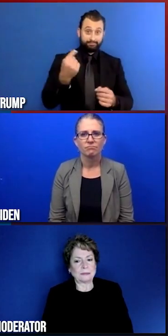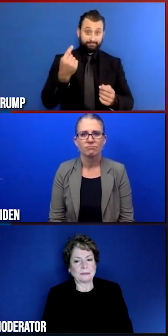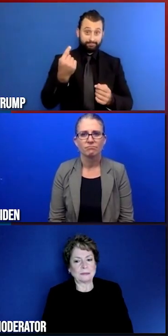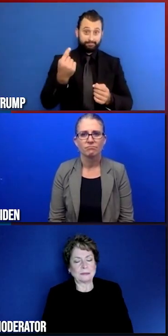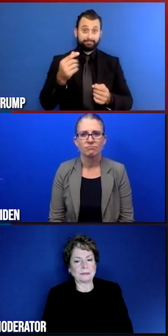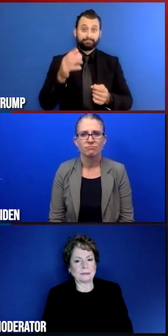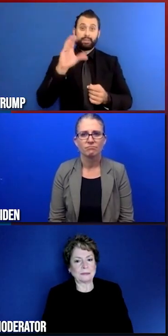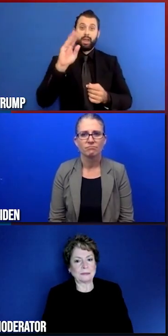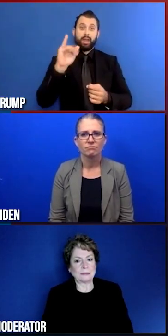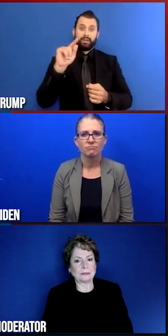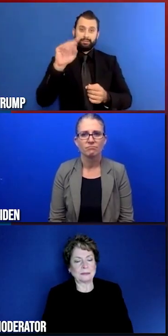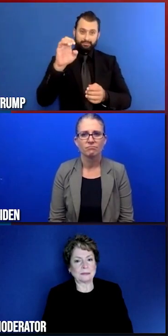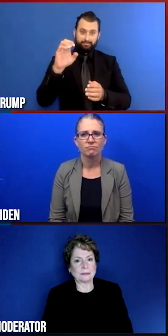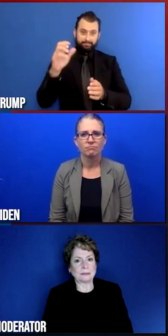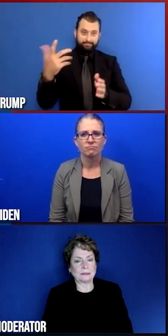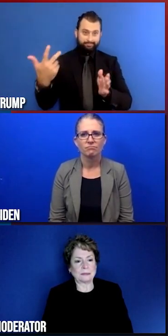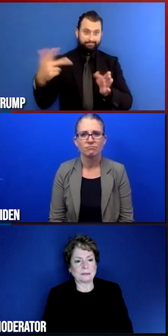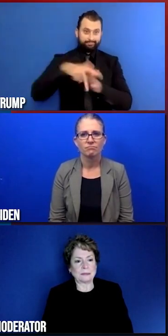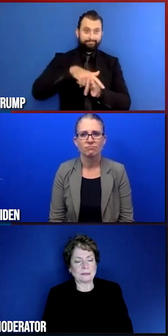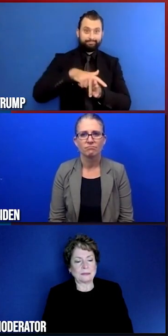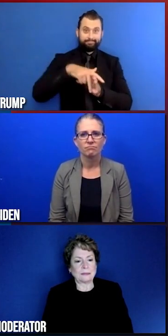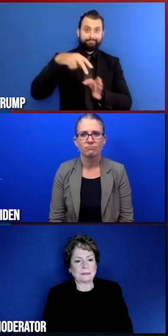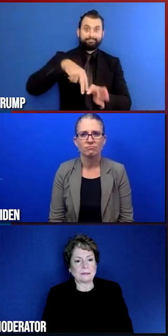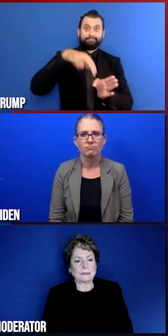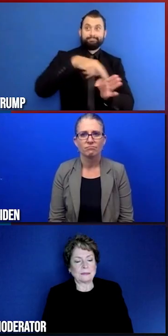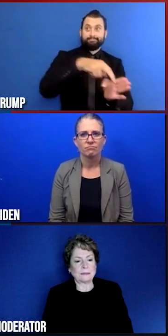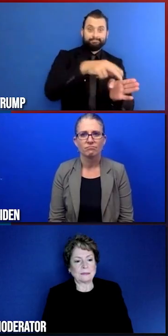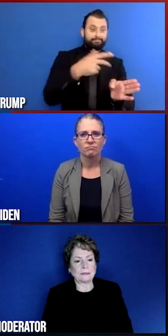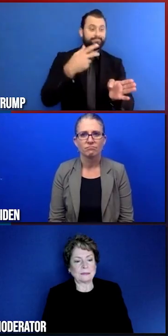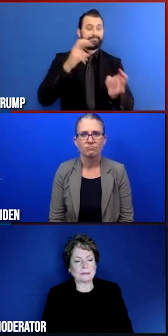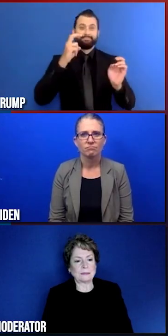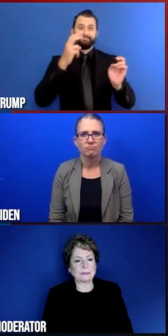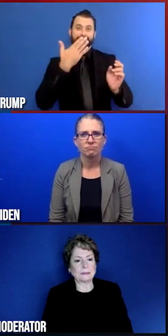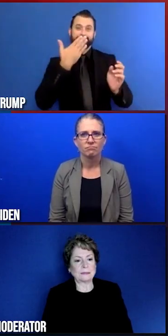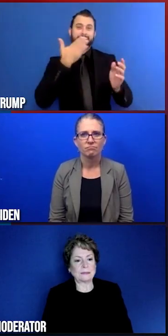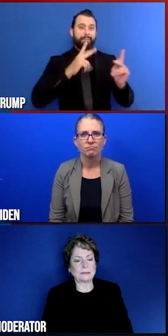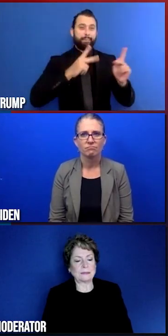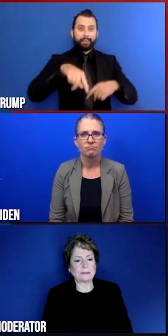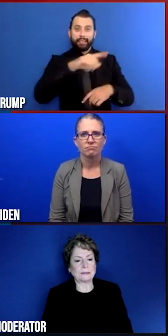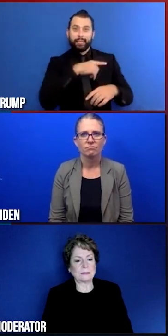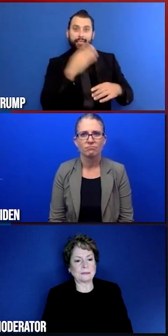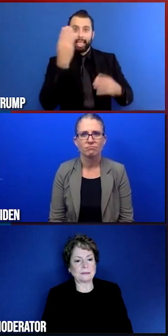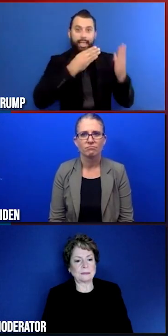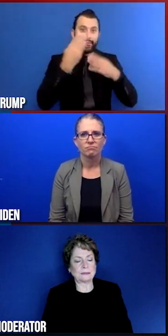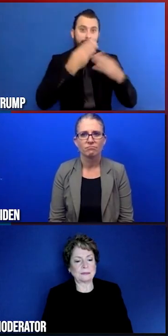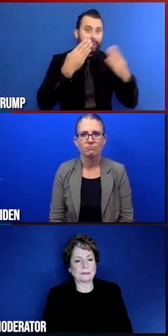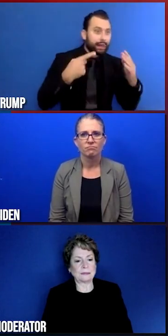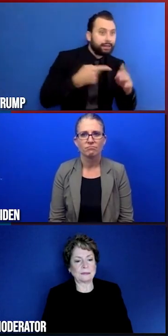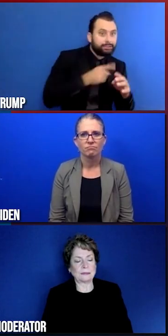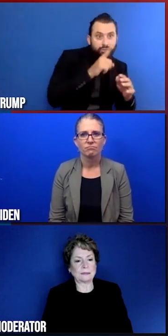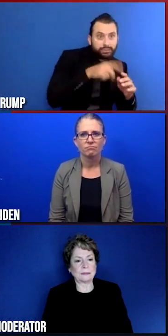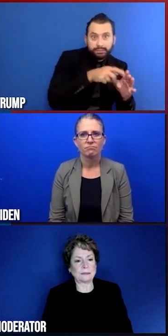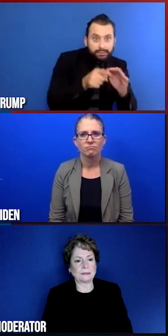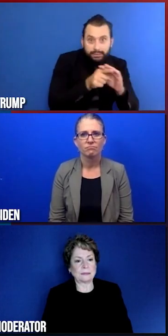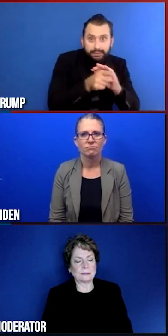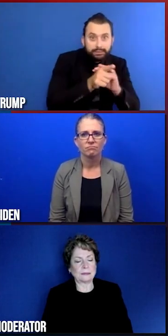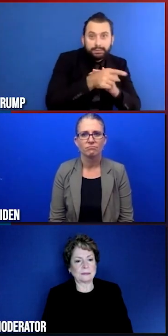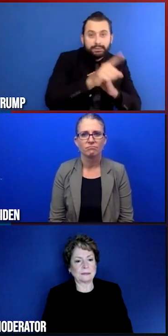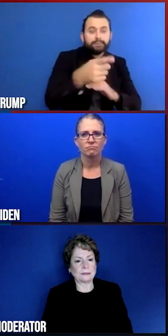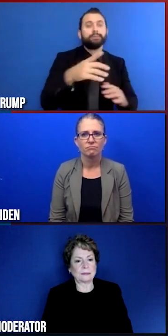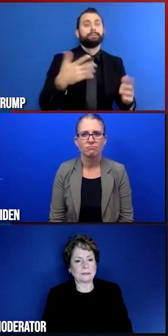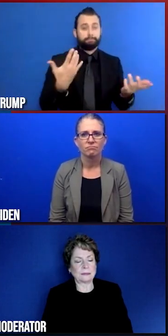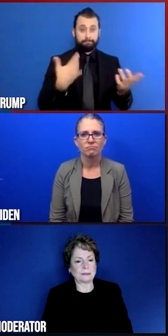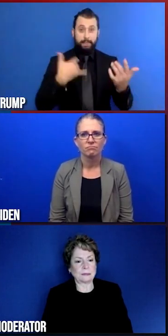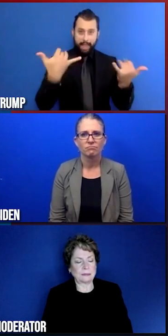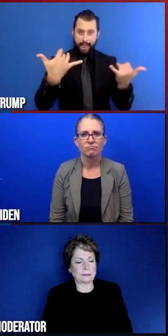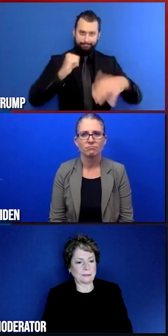into our country. We now have as strong a border as we've ever had. We're over 400 miles of brand new wall. You see the